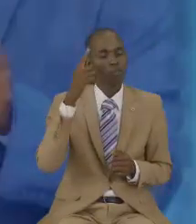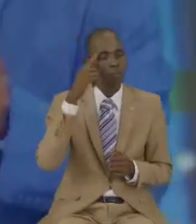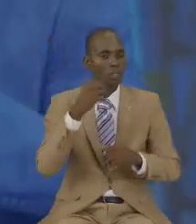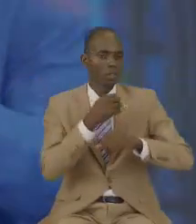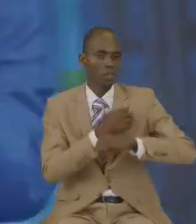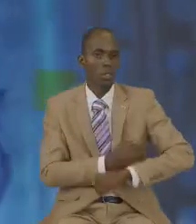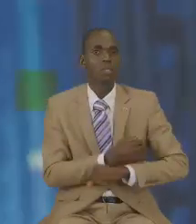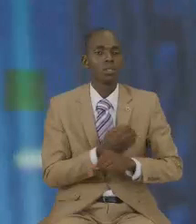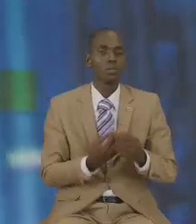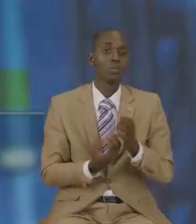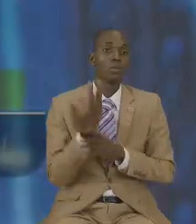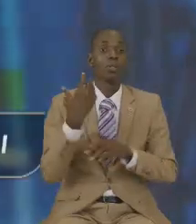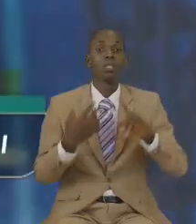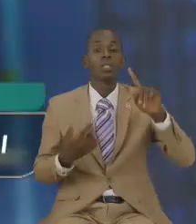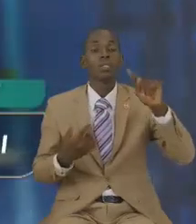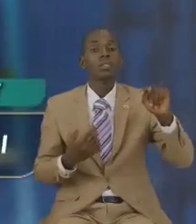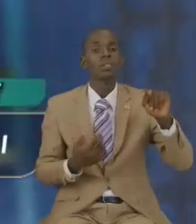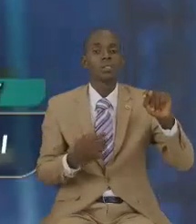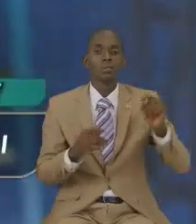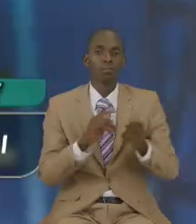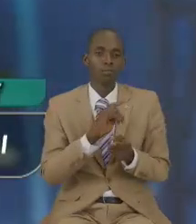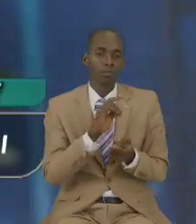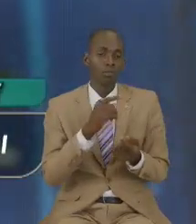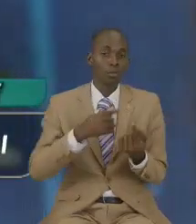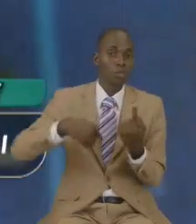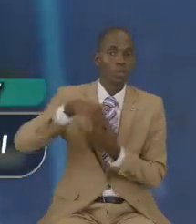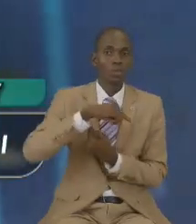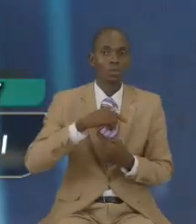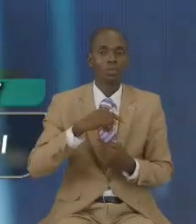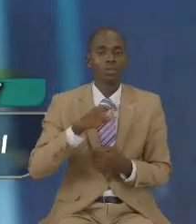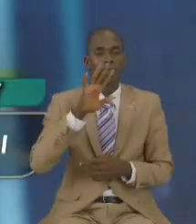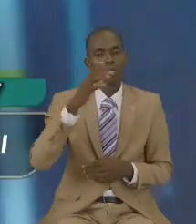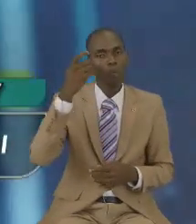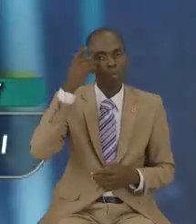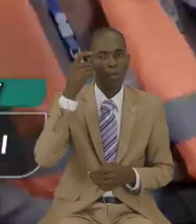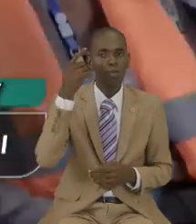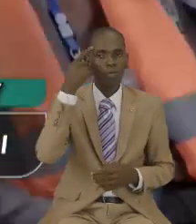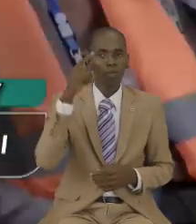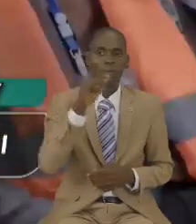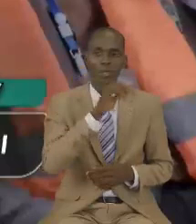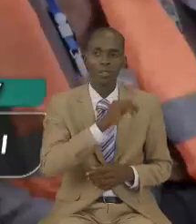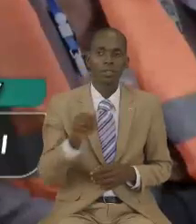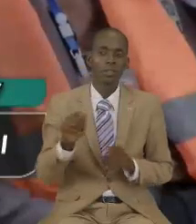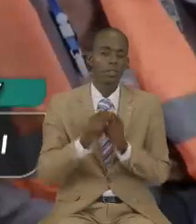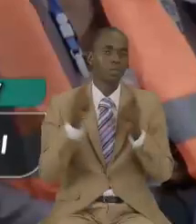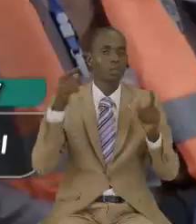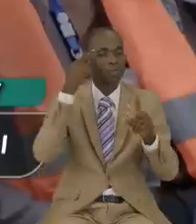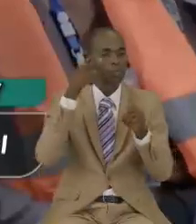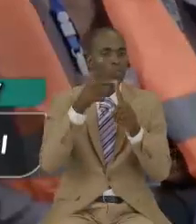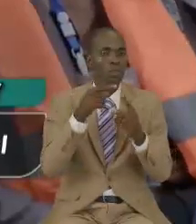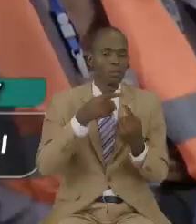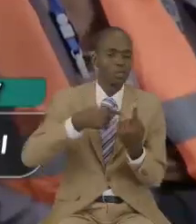is to turn your mind for the great goal. Turn